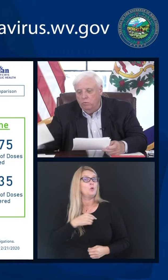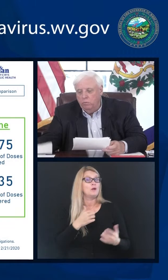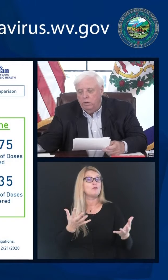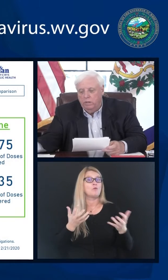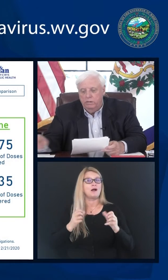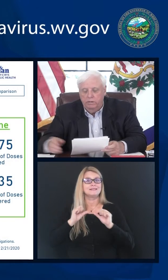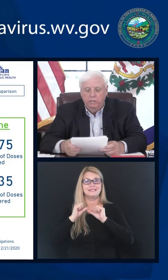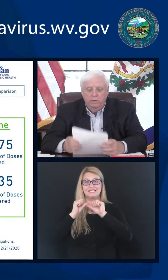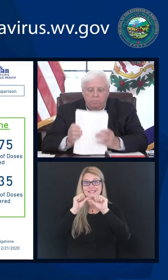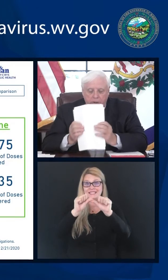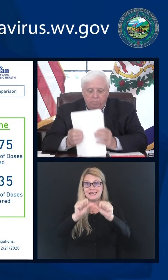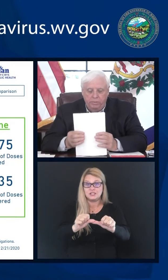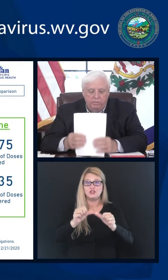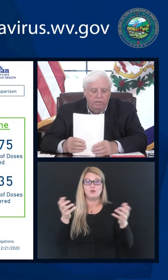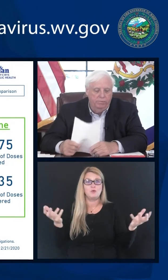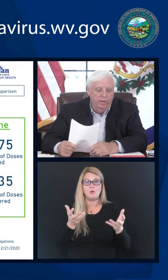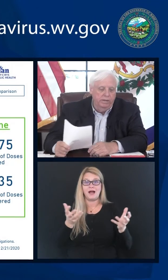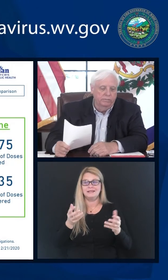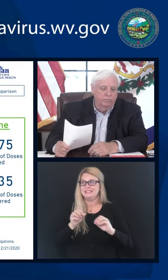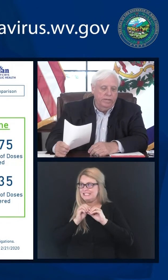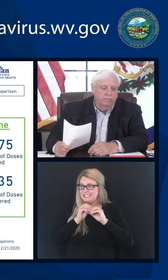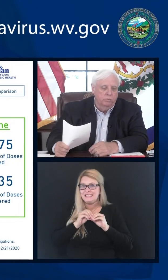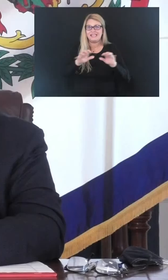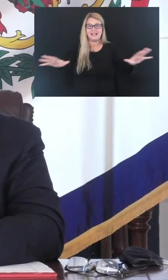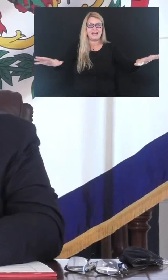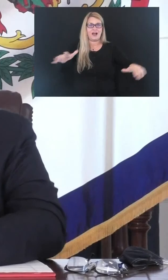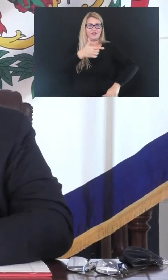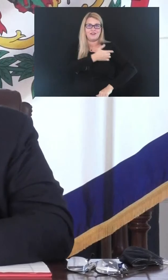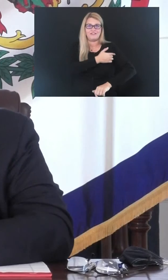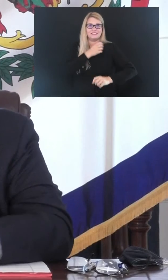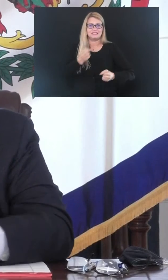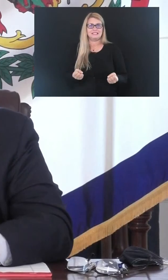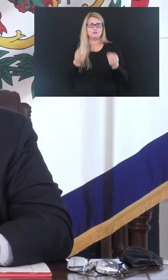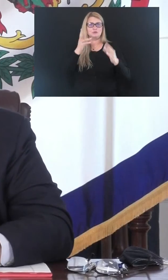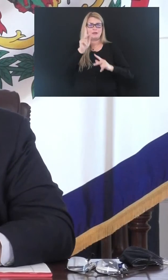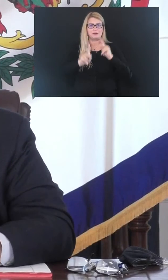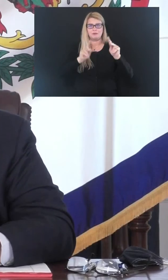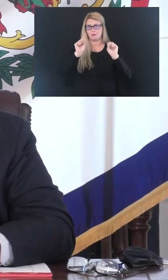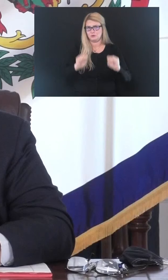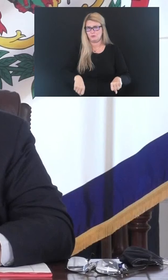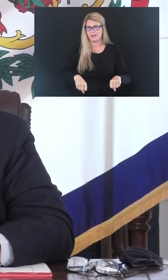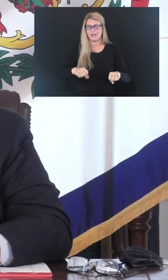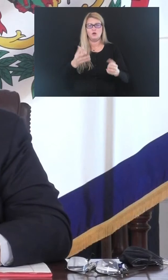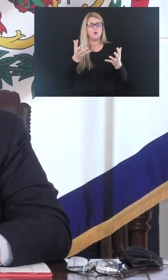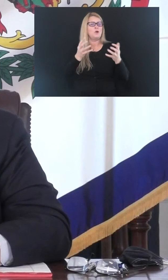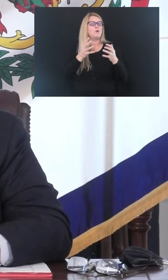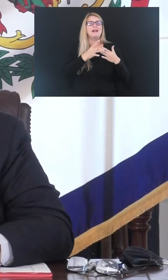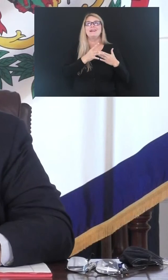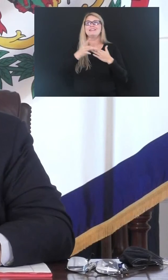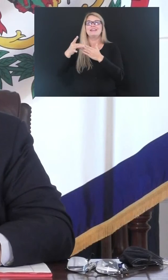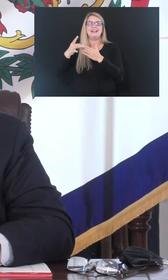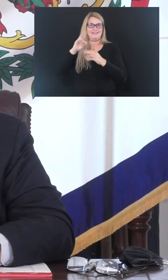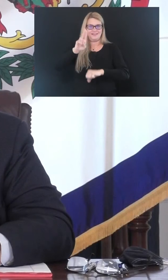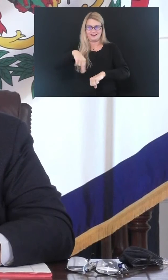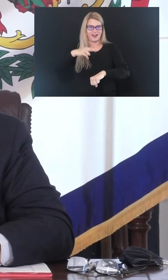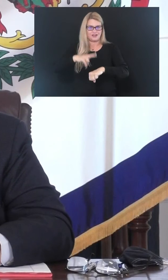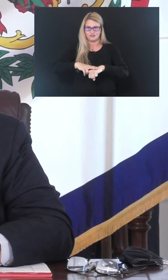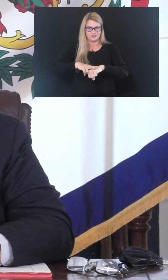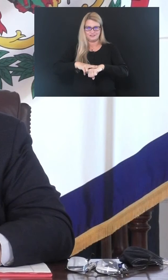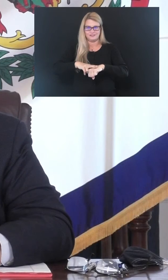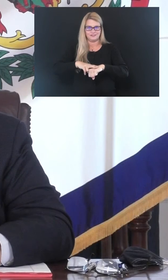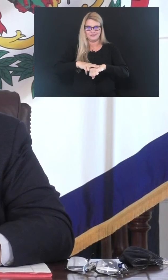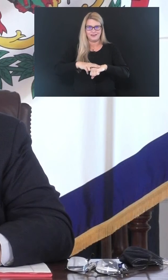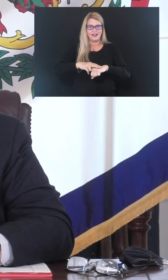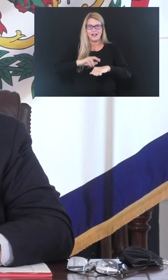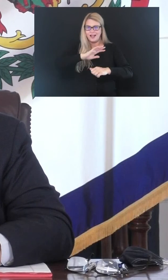to do, we want to continue to pump this stuff out as fast as we possibly can, lead the nation in every way, and stay on top of it and